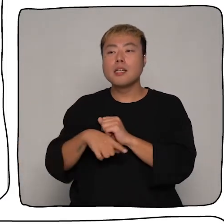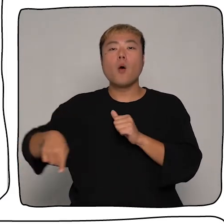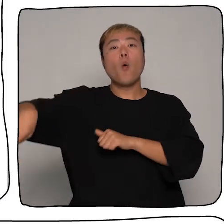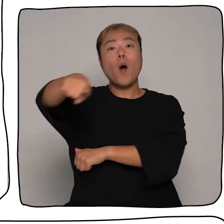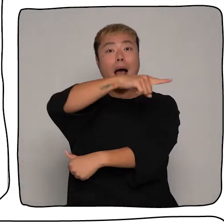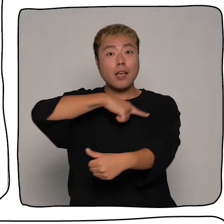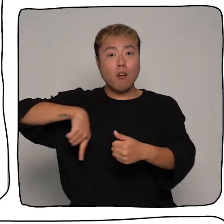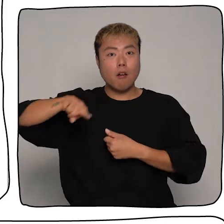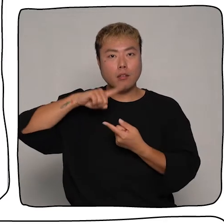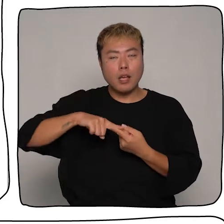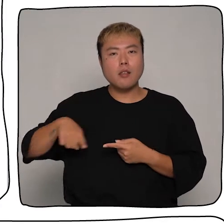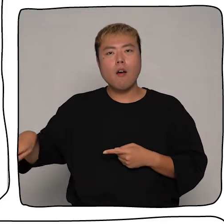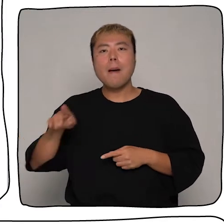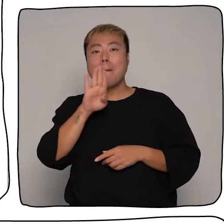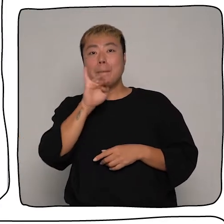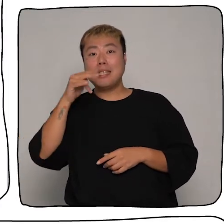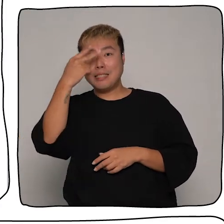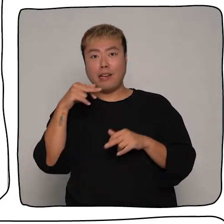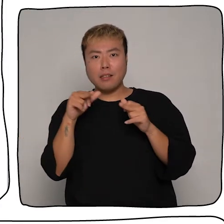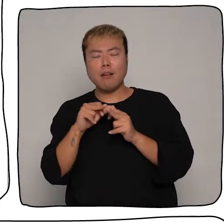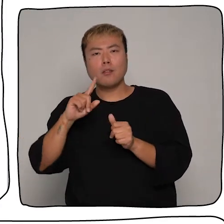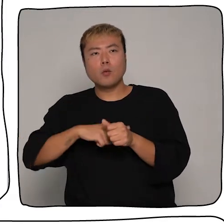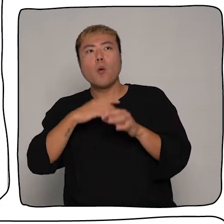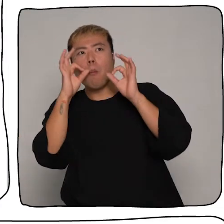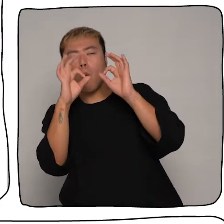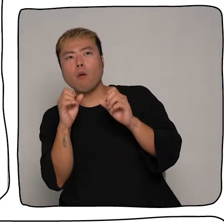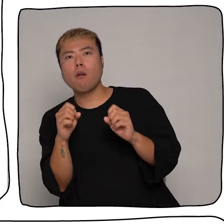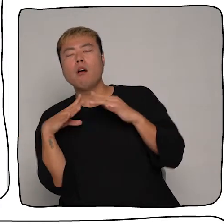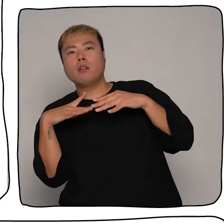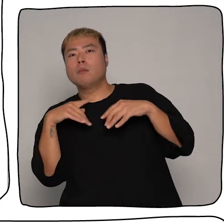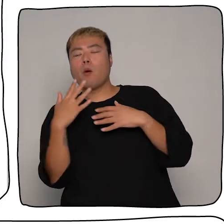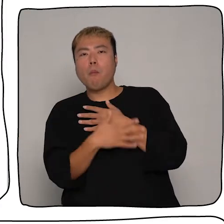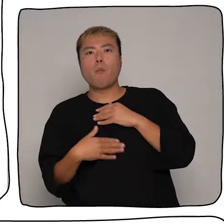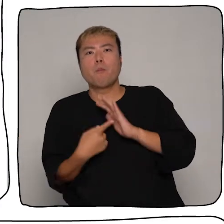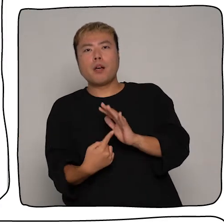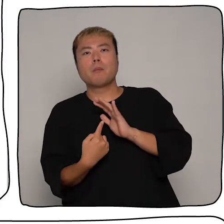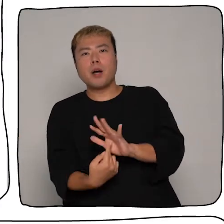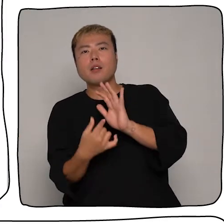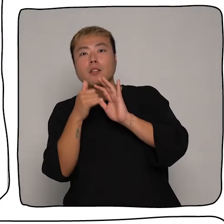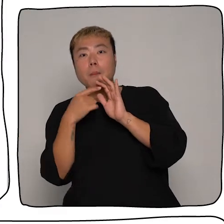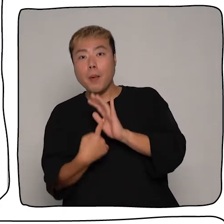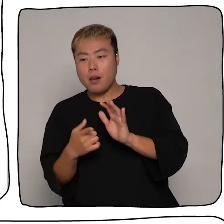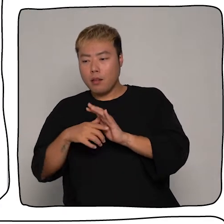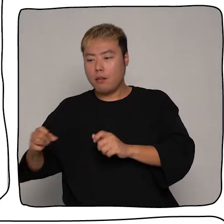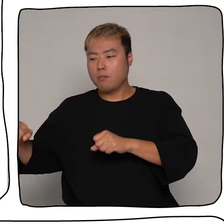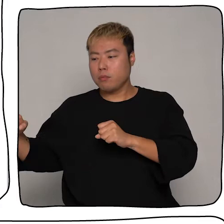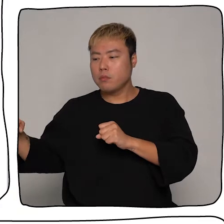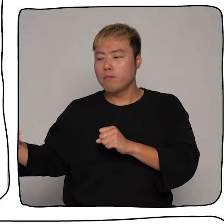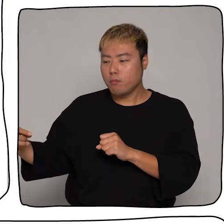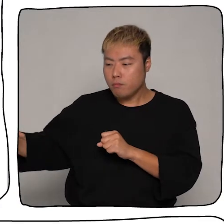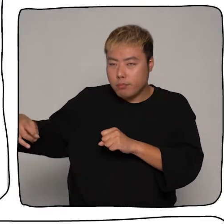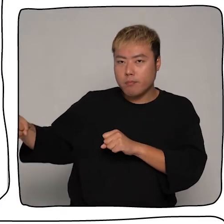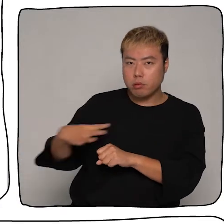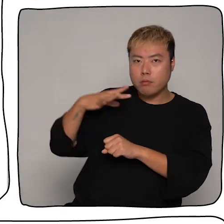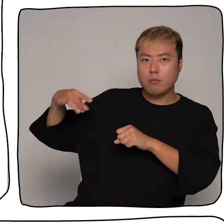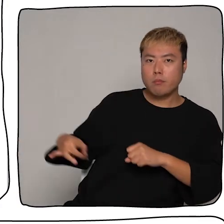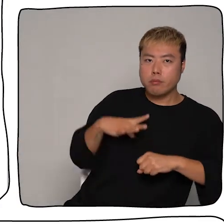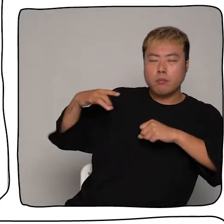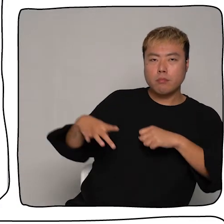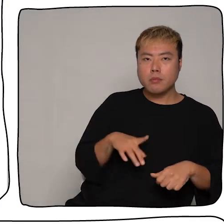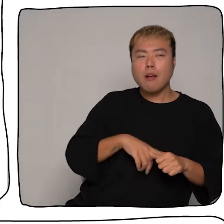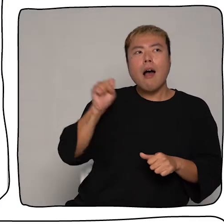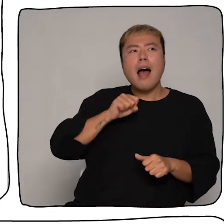the environment transmitted through the rope becomes a rich source of information for the brand runner.